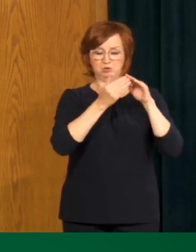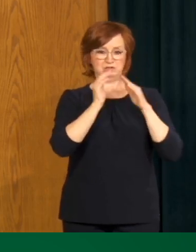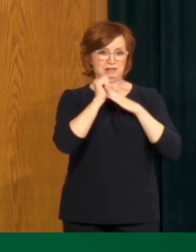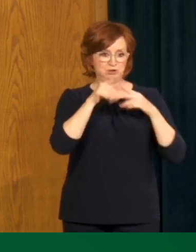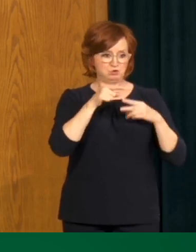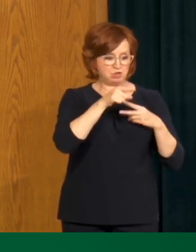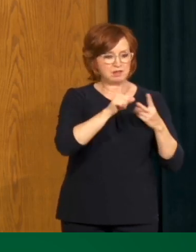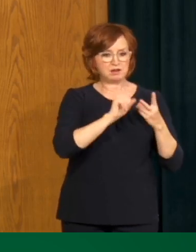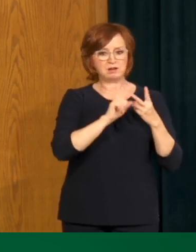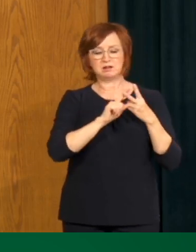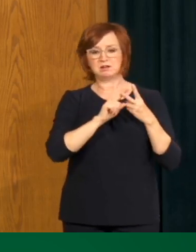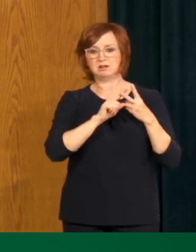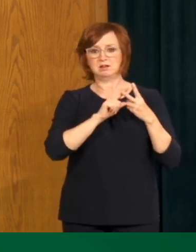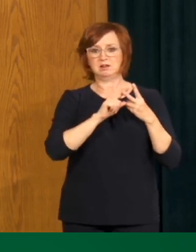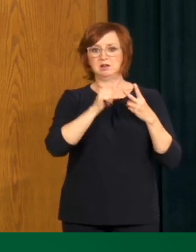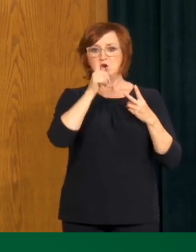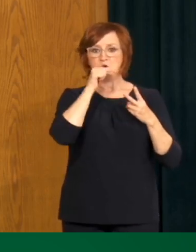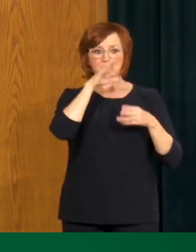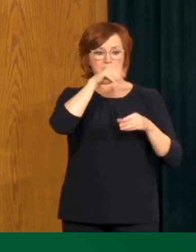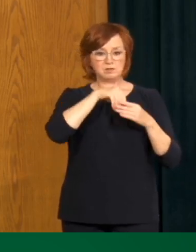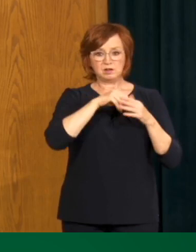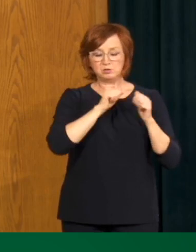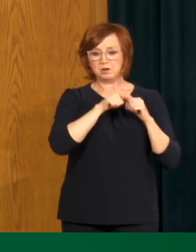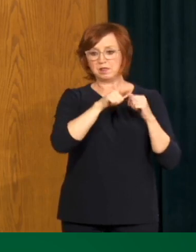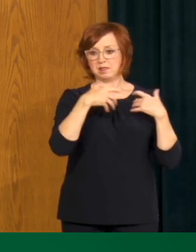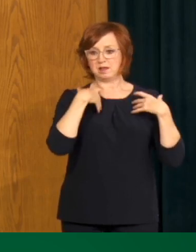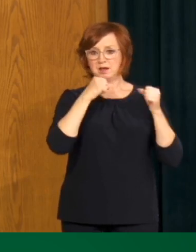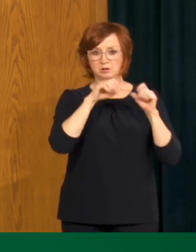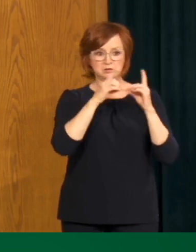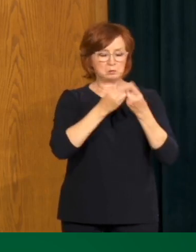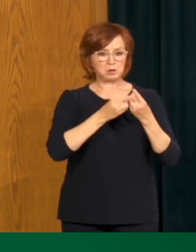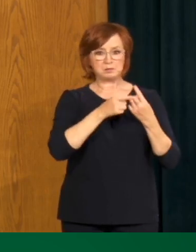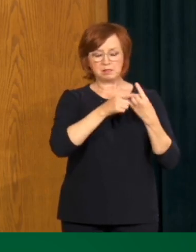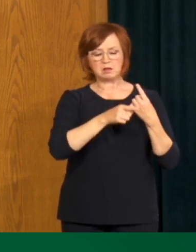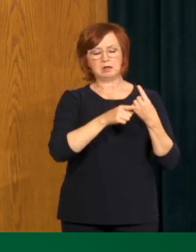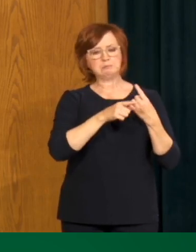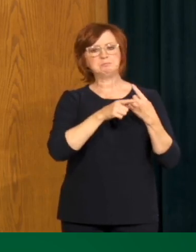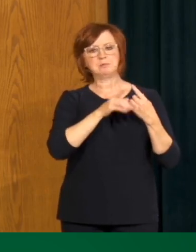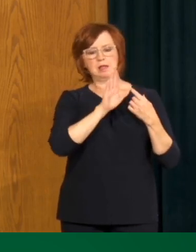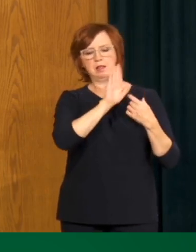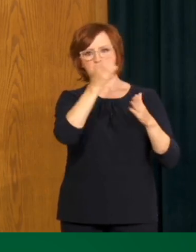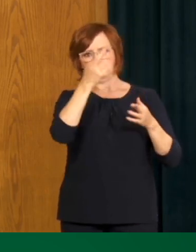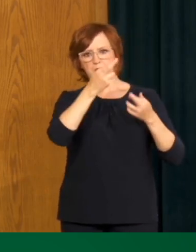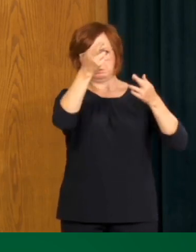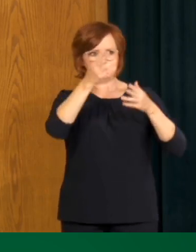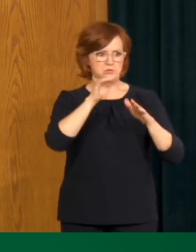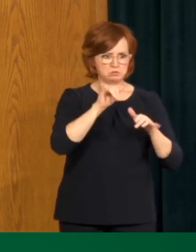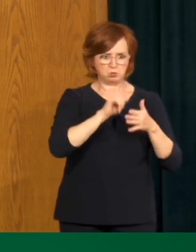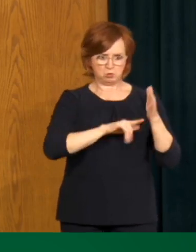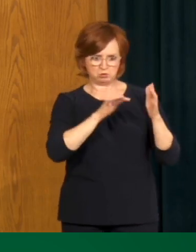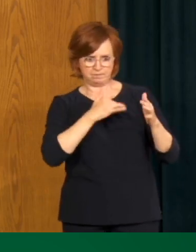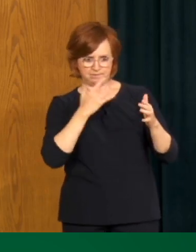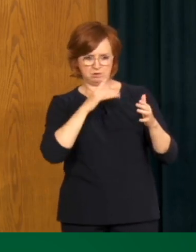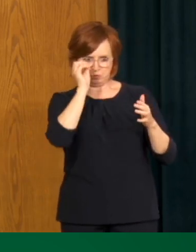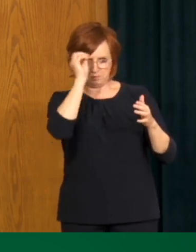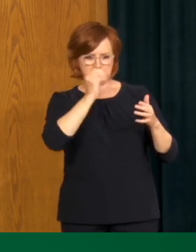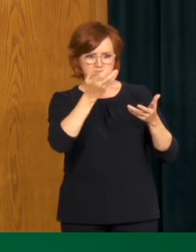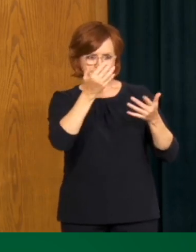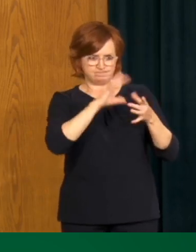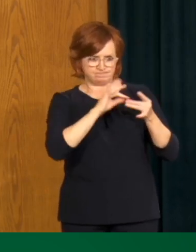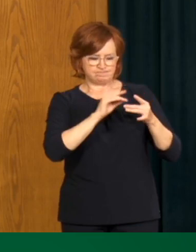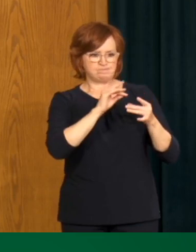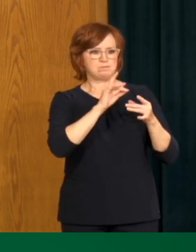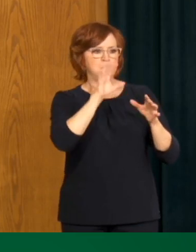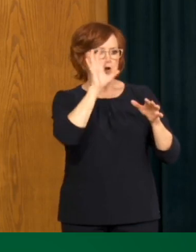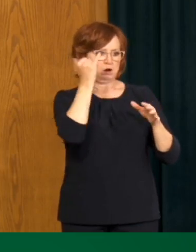And we will obviously support those cautions if there's a transmission event in the local communities, as there may be in 1 or 2